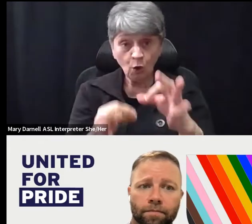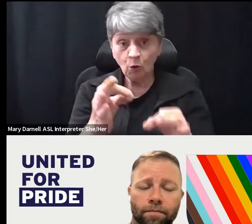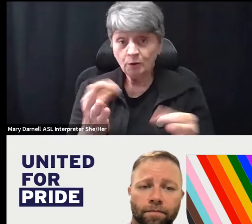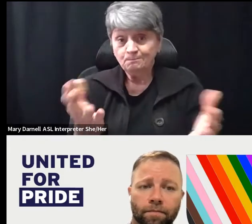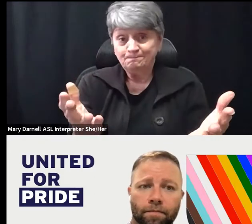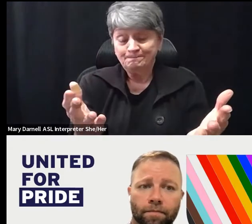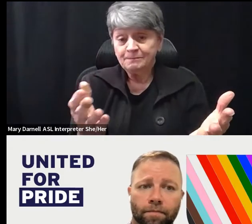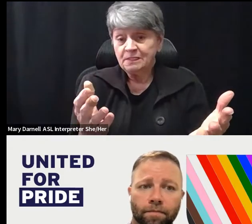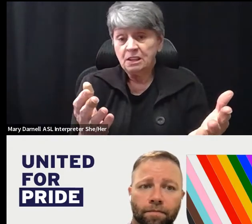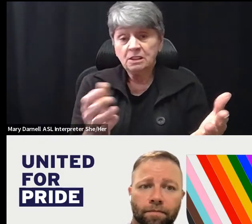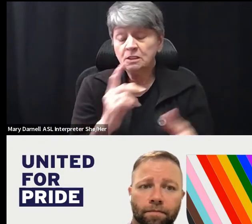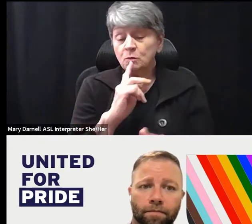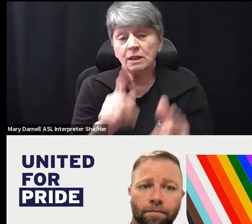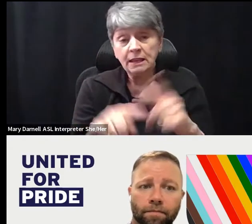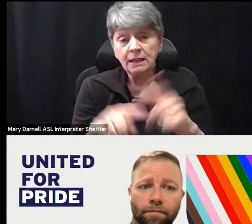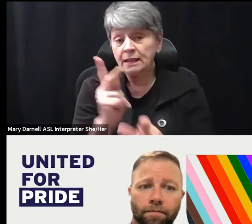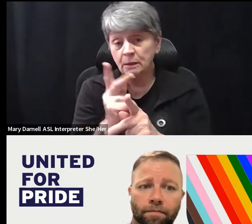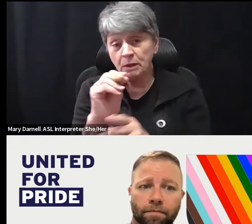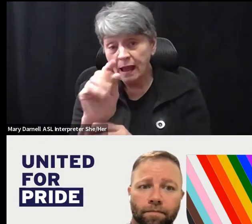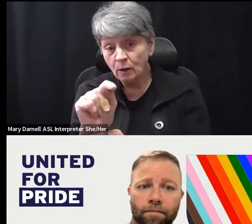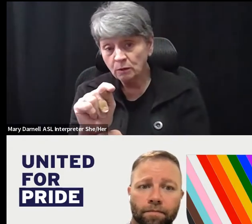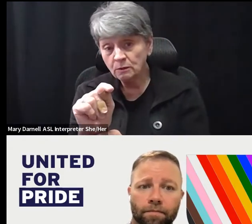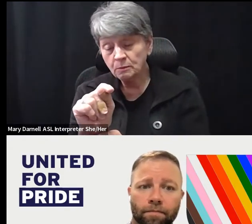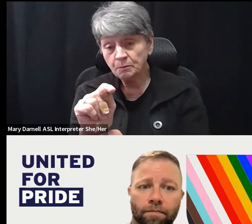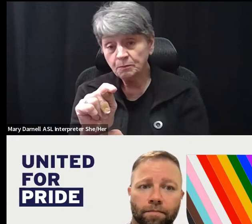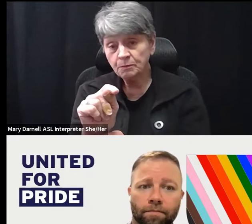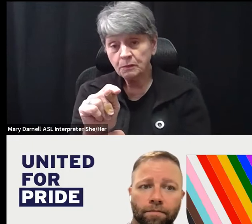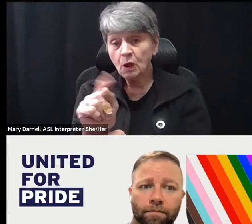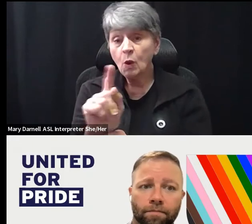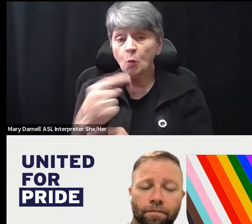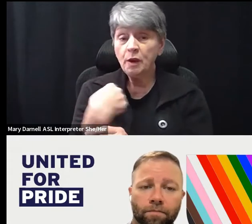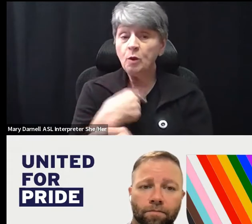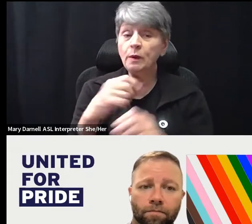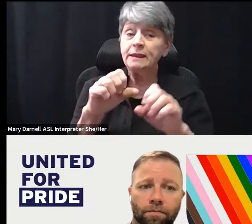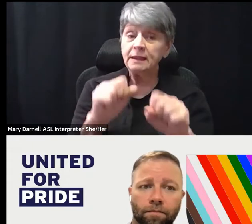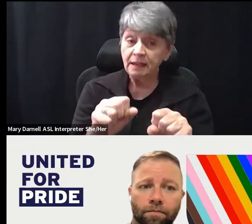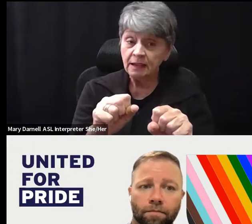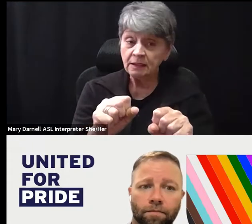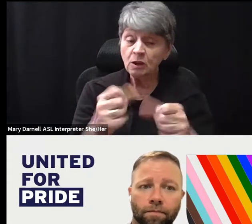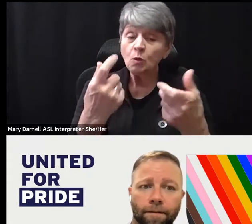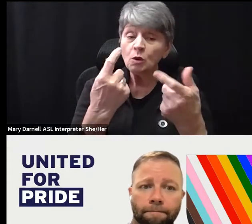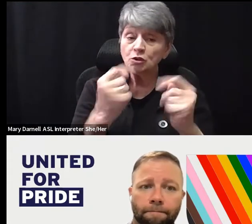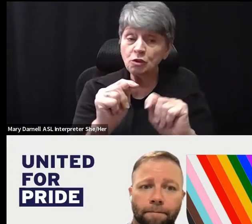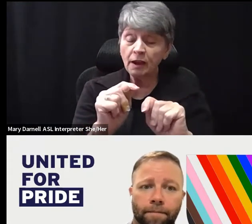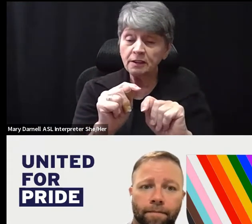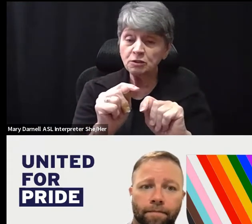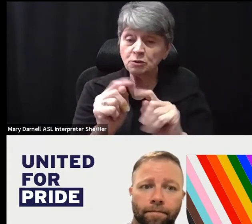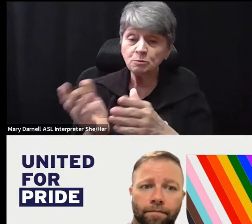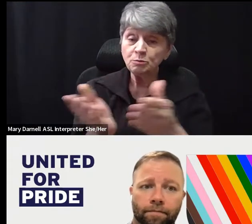of the Supreme Court. Certainly, where we can, we're trying to bring cases in state courts,